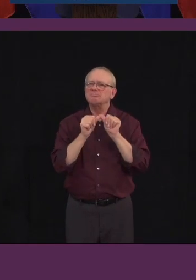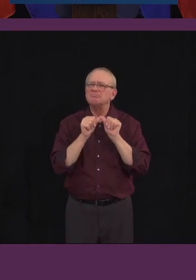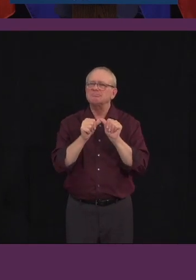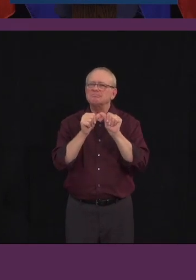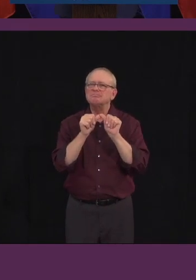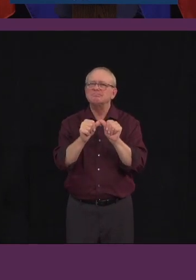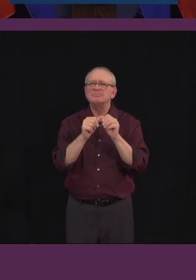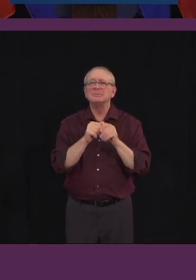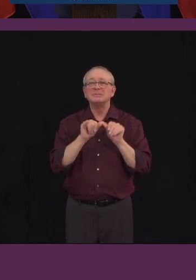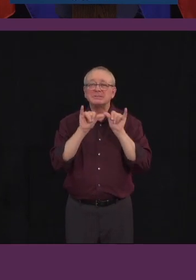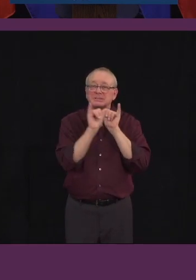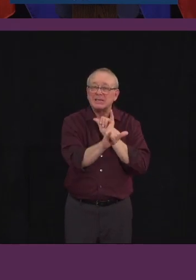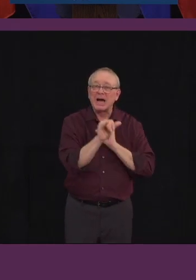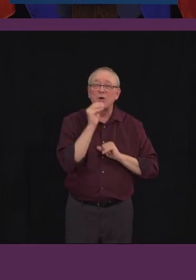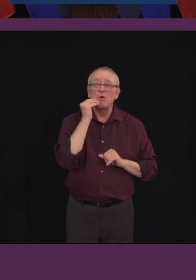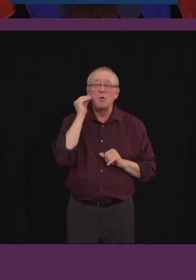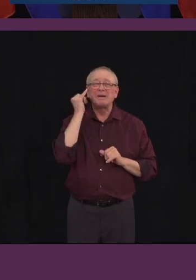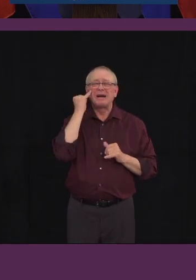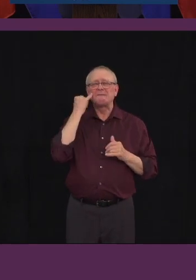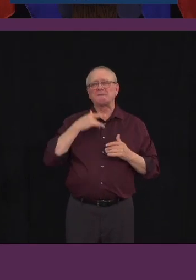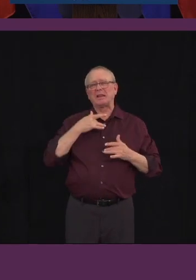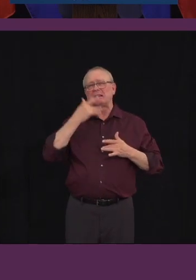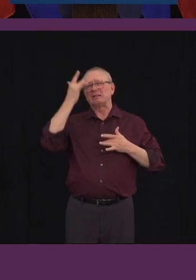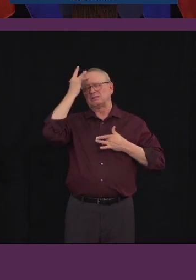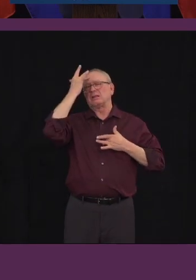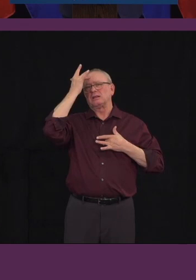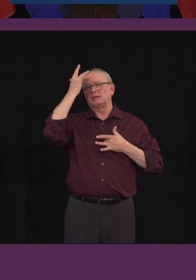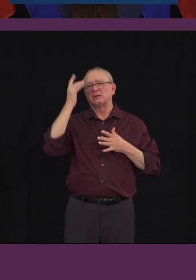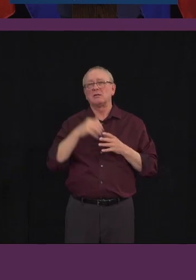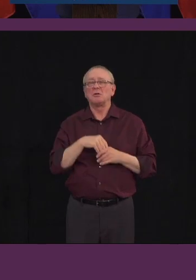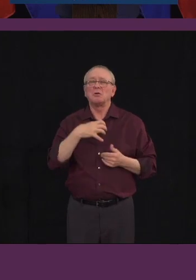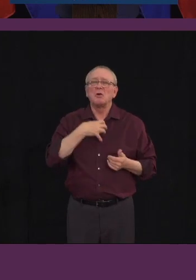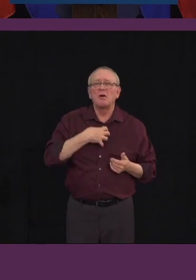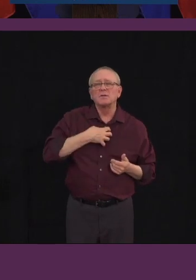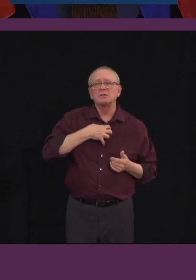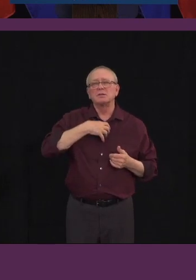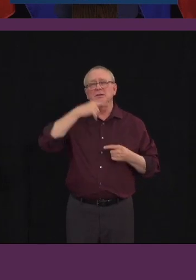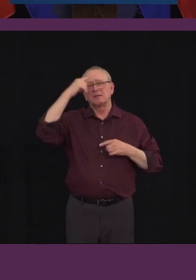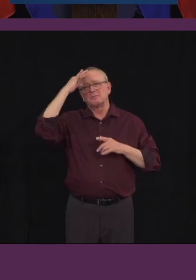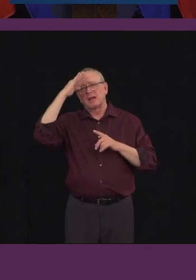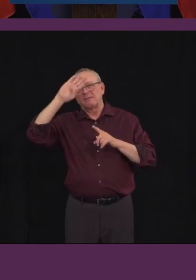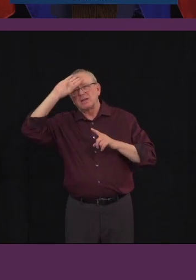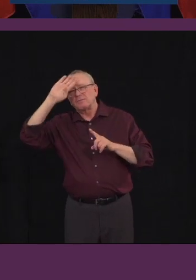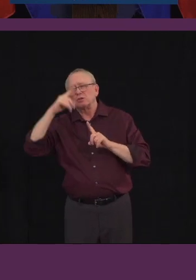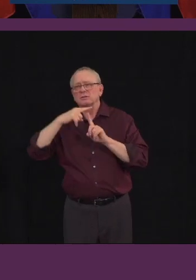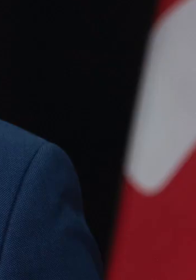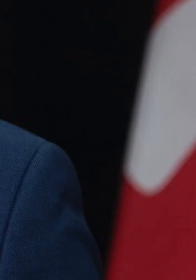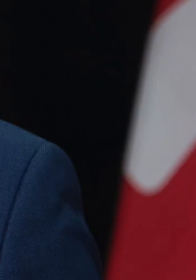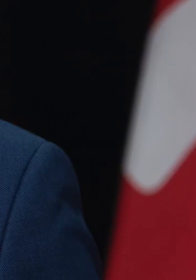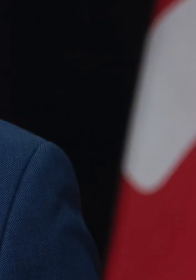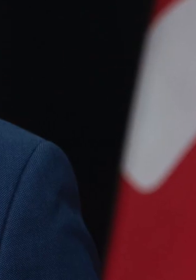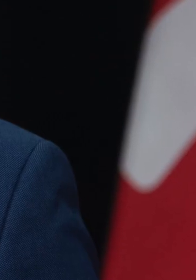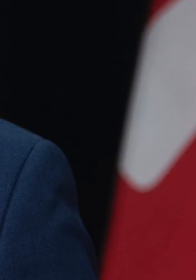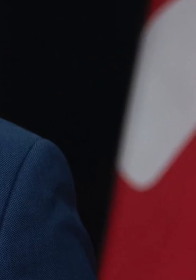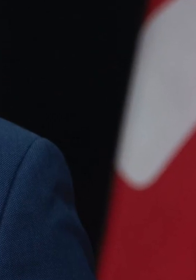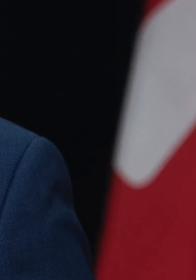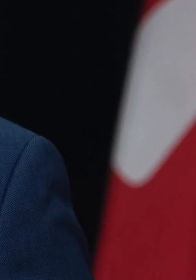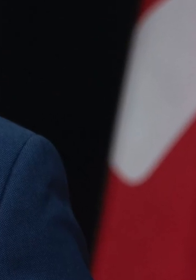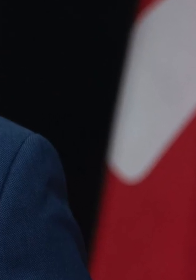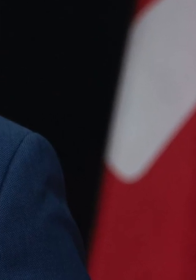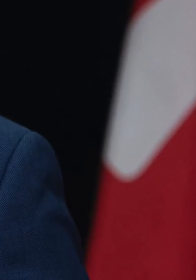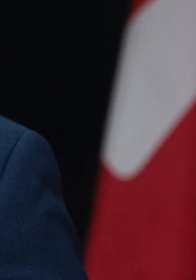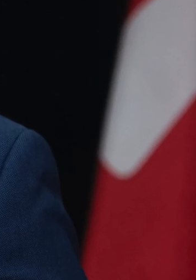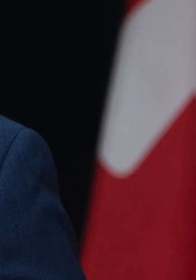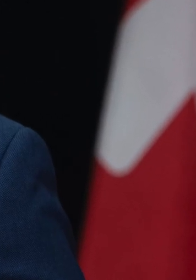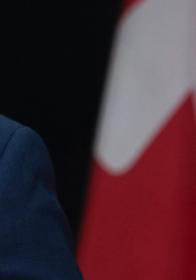stay home if we show symptoms of the virus, such as cough, fever, shortness of breath, runny nose, or sore throat. We anticipate that